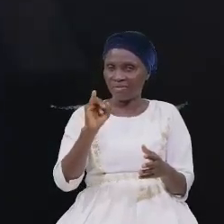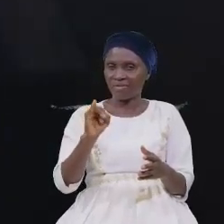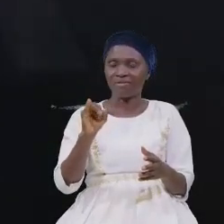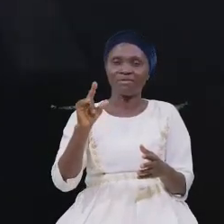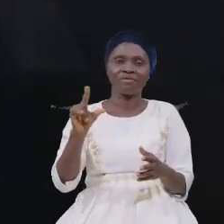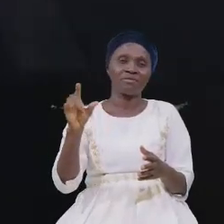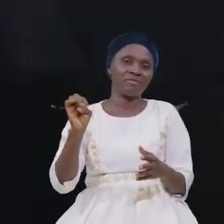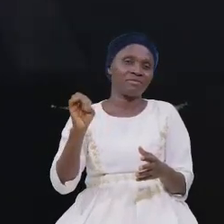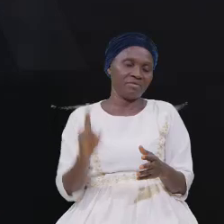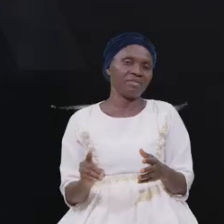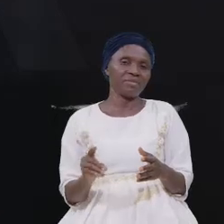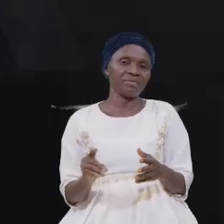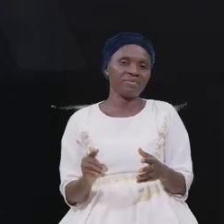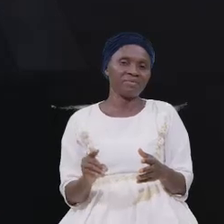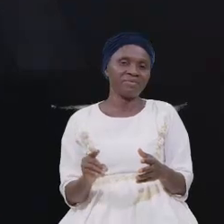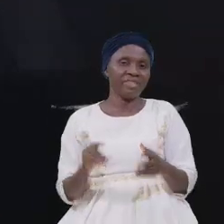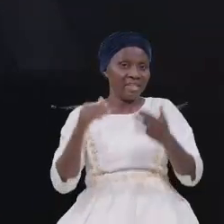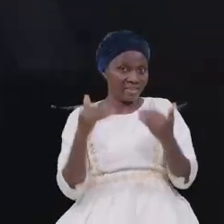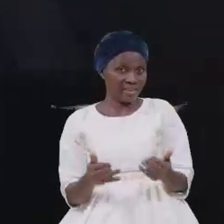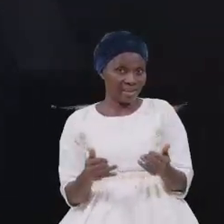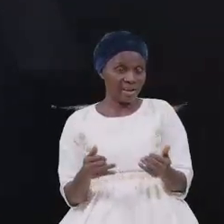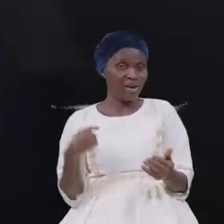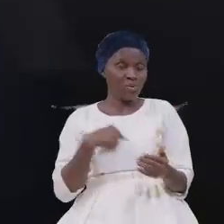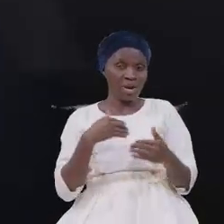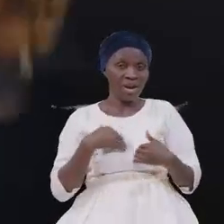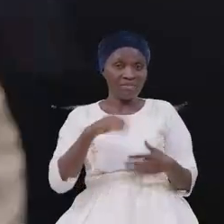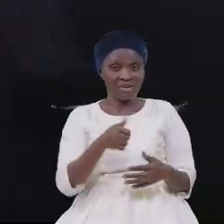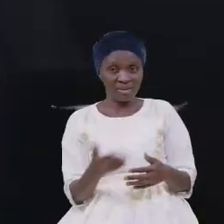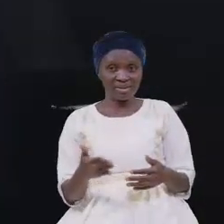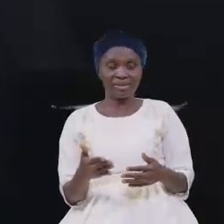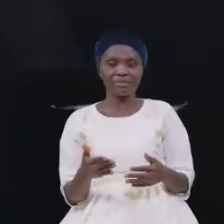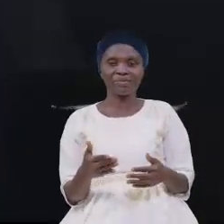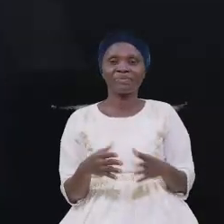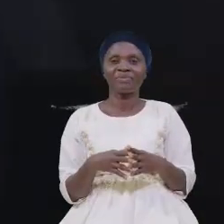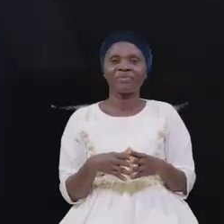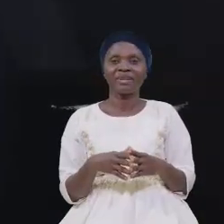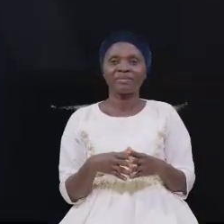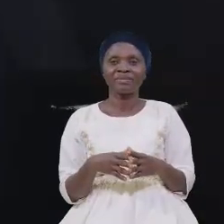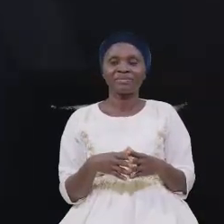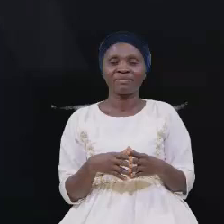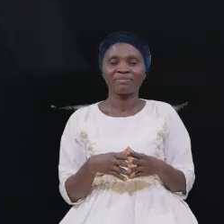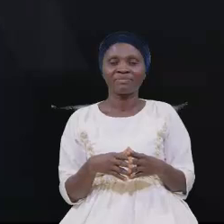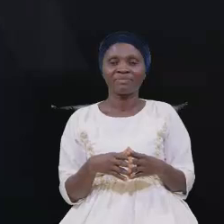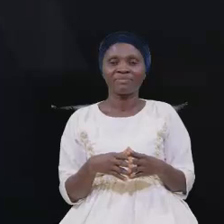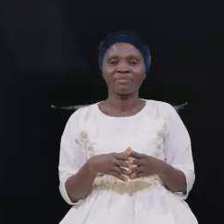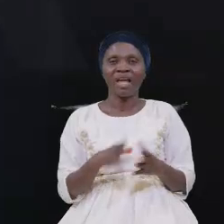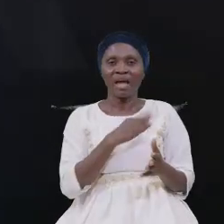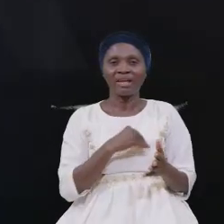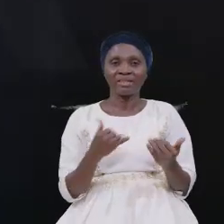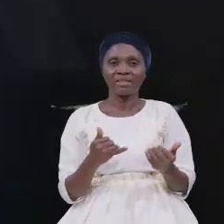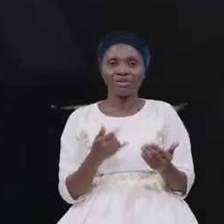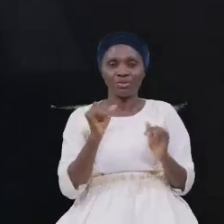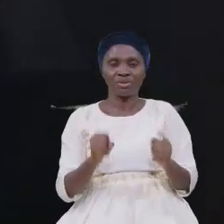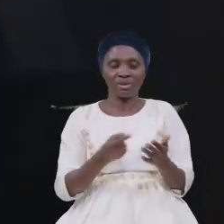now, that liquid you put on it, and then you can type it in when it's dry. And it's like all those things are